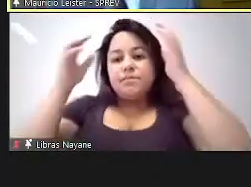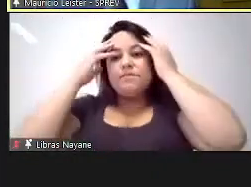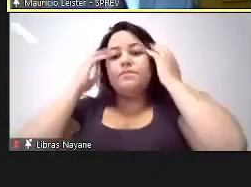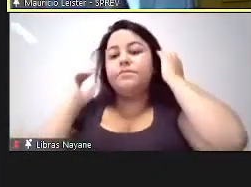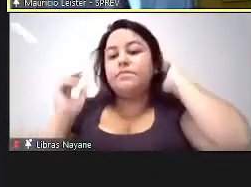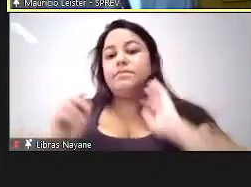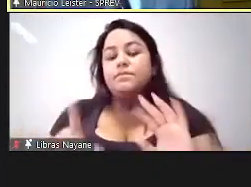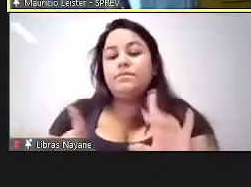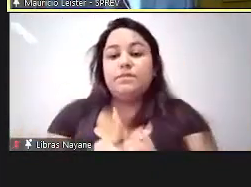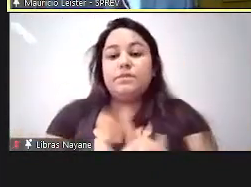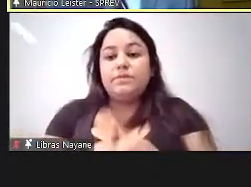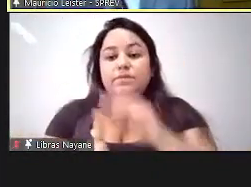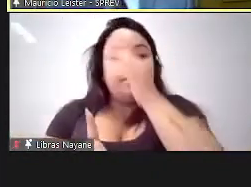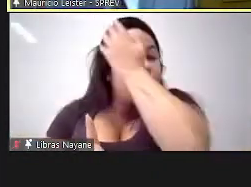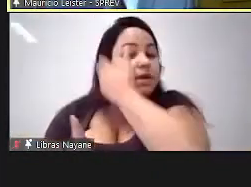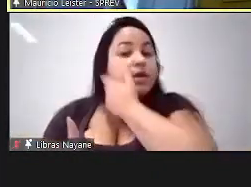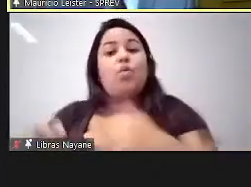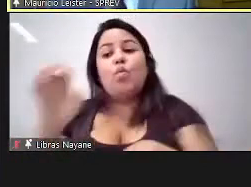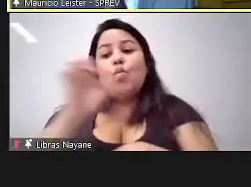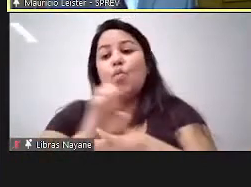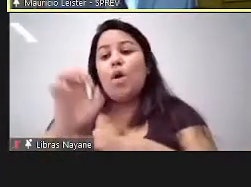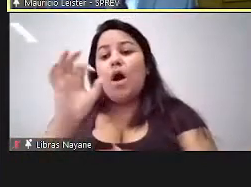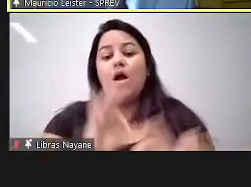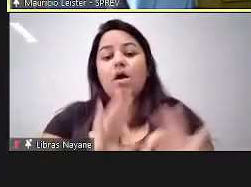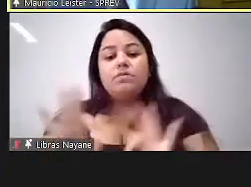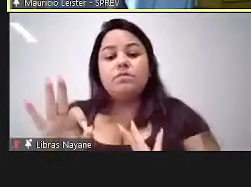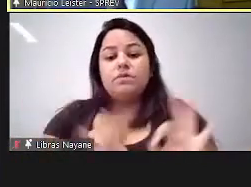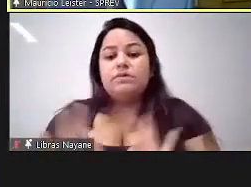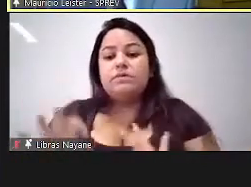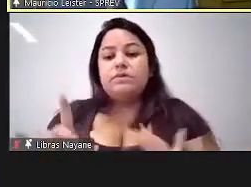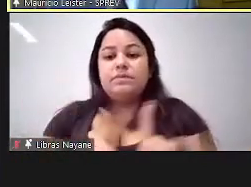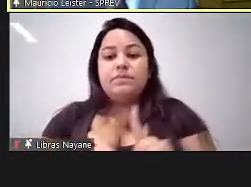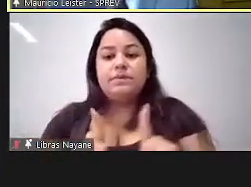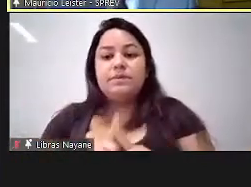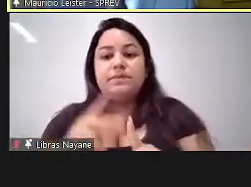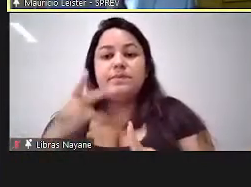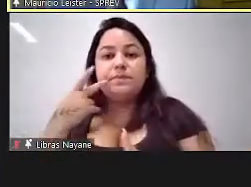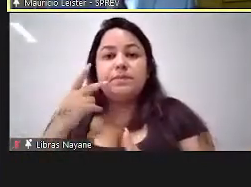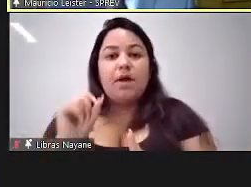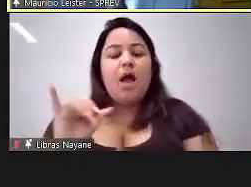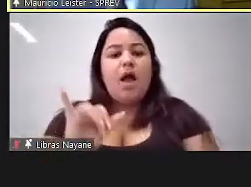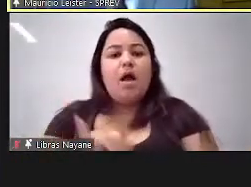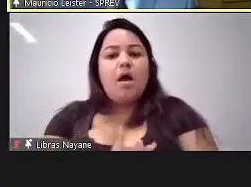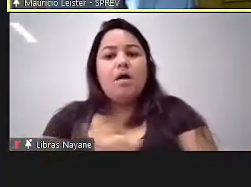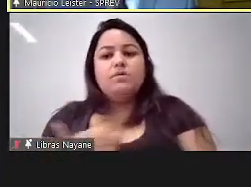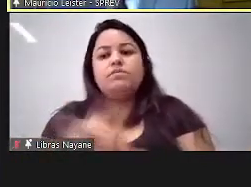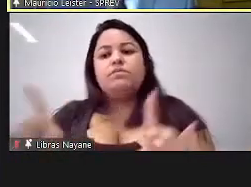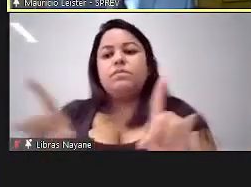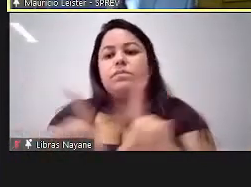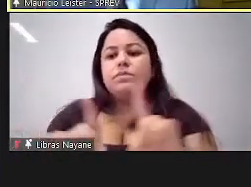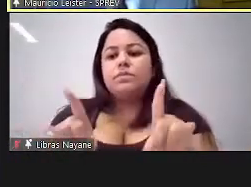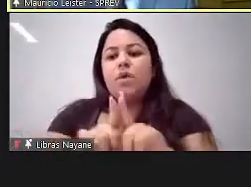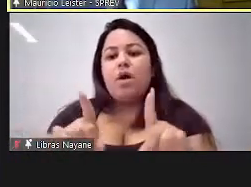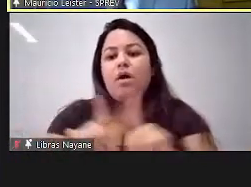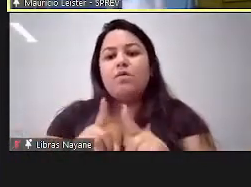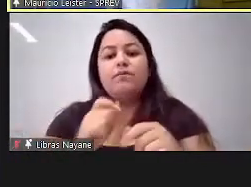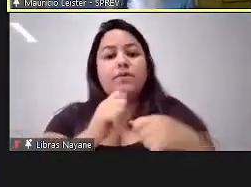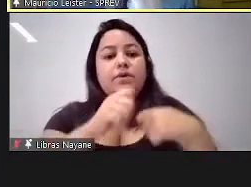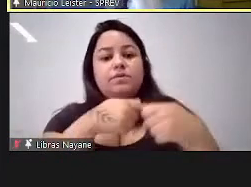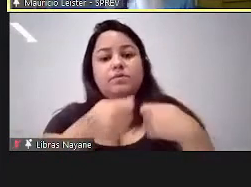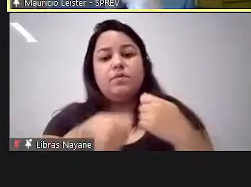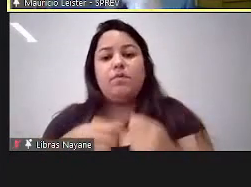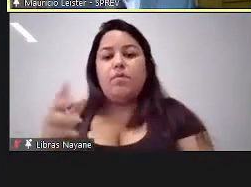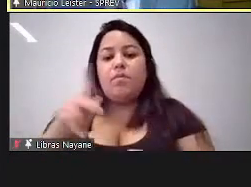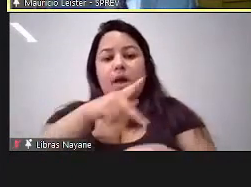Brazilian Forum of Financial Education that started in June last year to start thinking about how